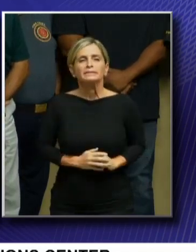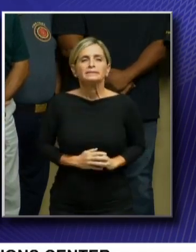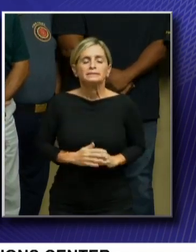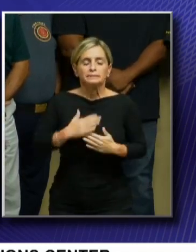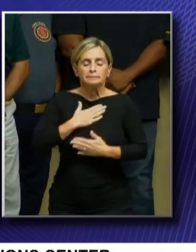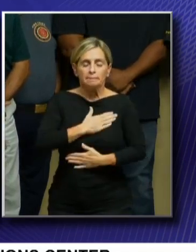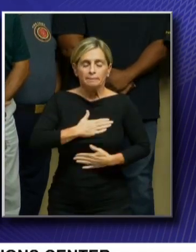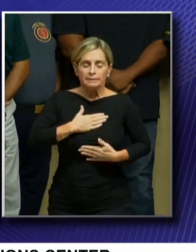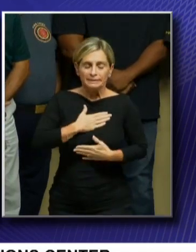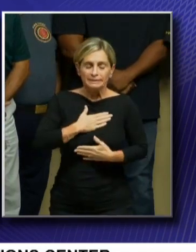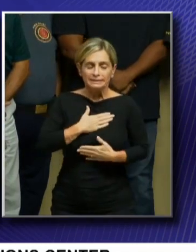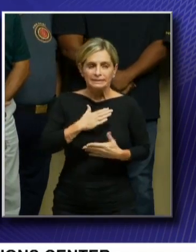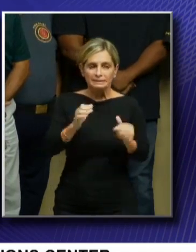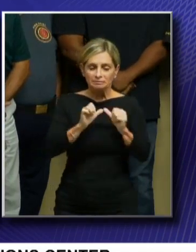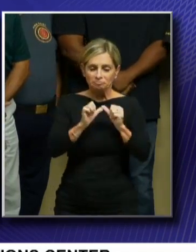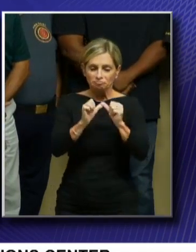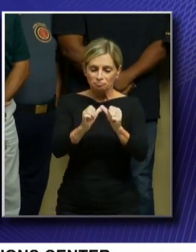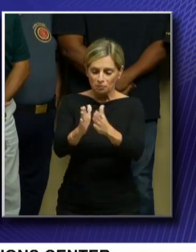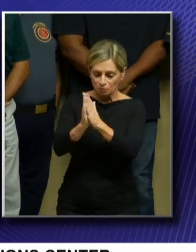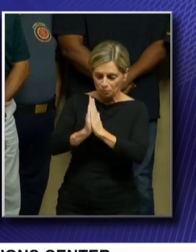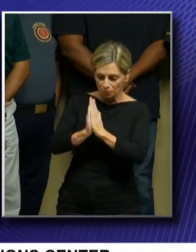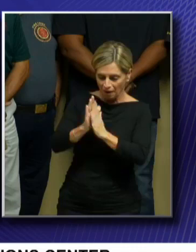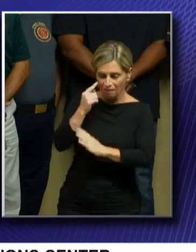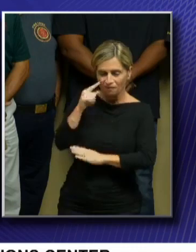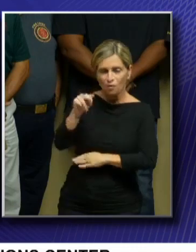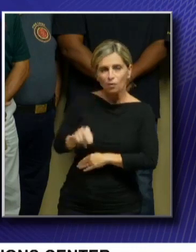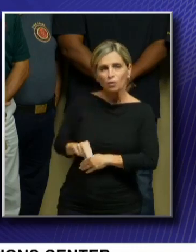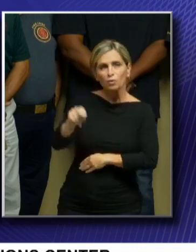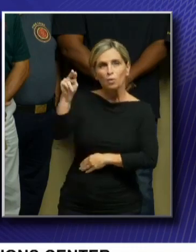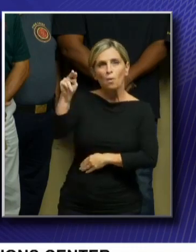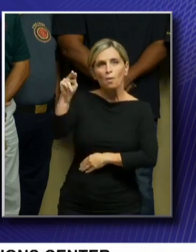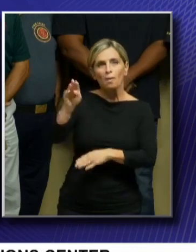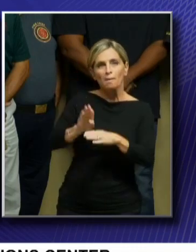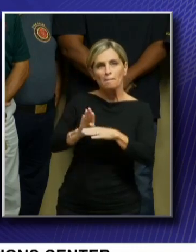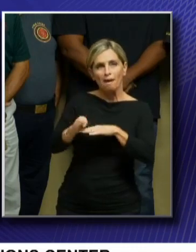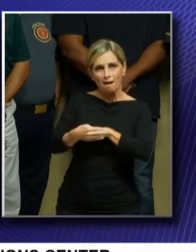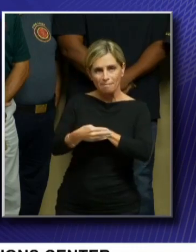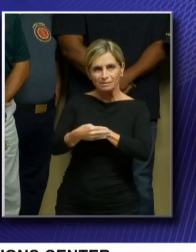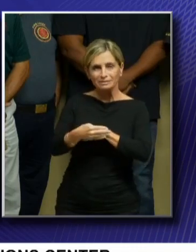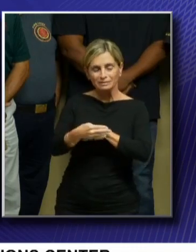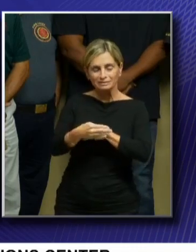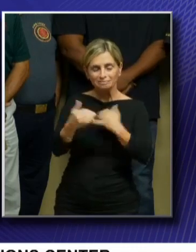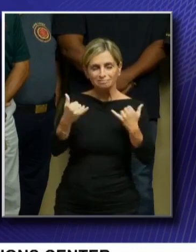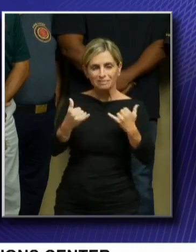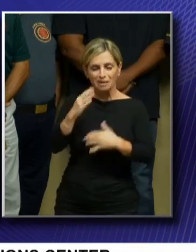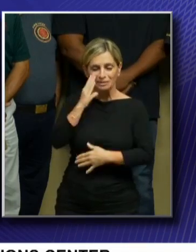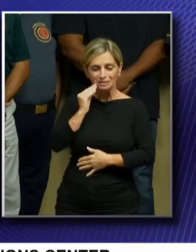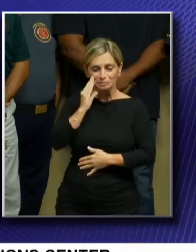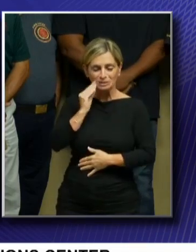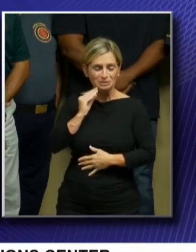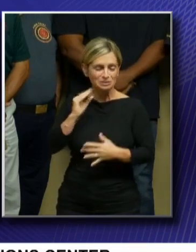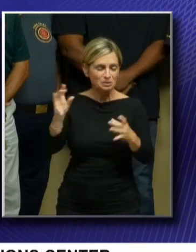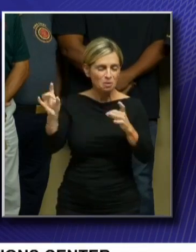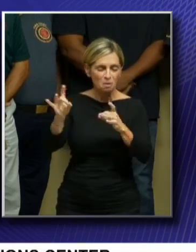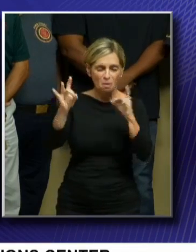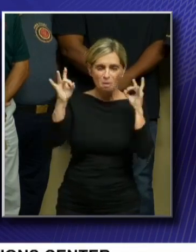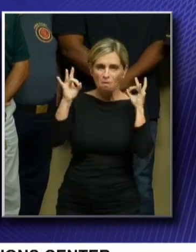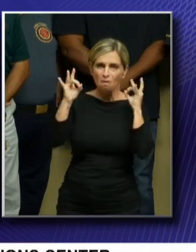Please continue to pray for the northern Bahamas as they are currently experiencing what will likely be catastrophic